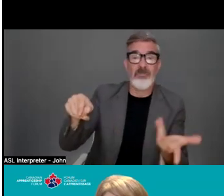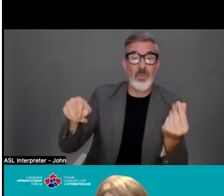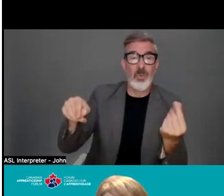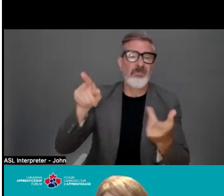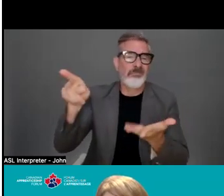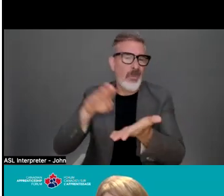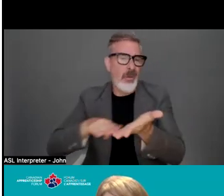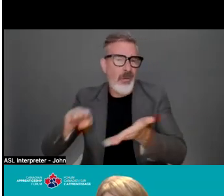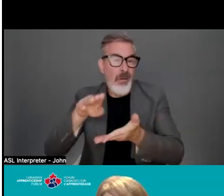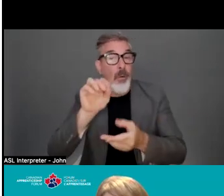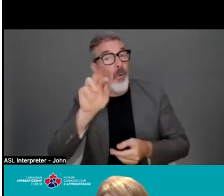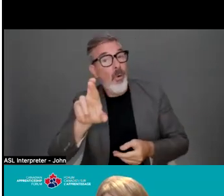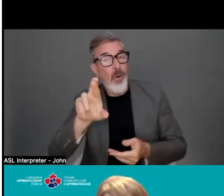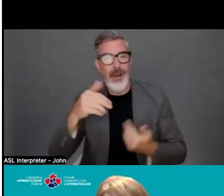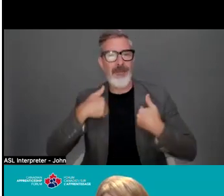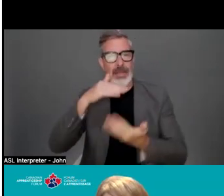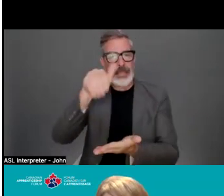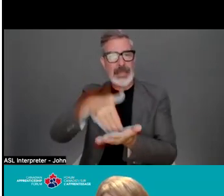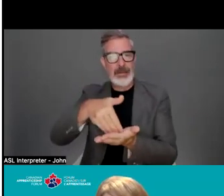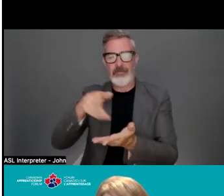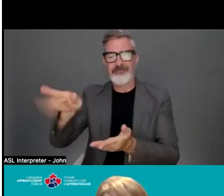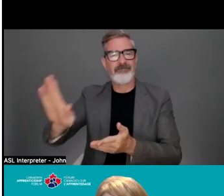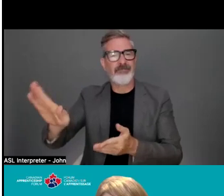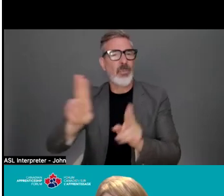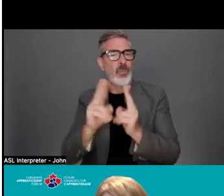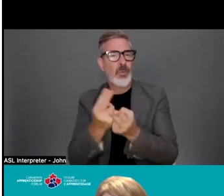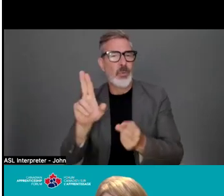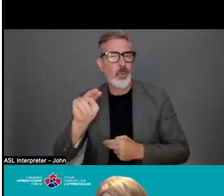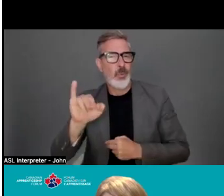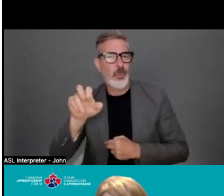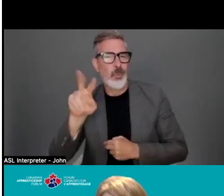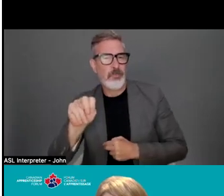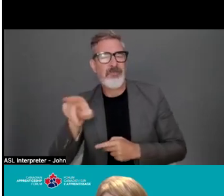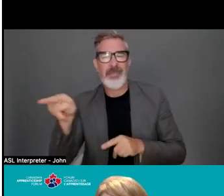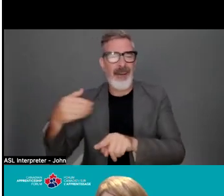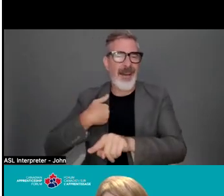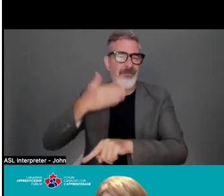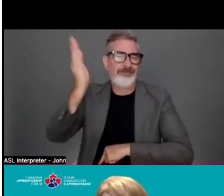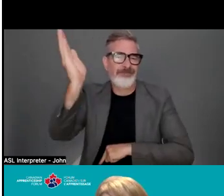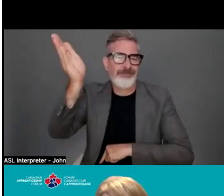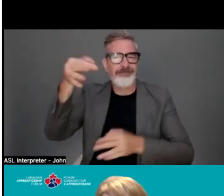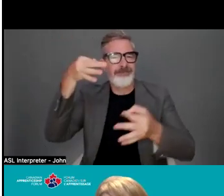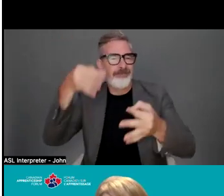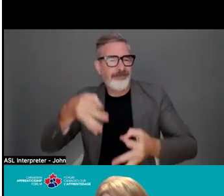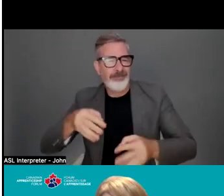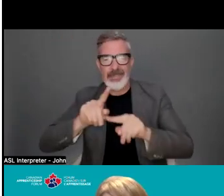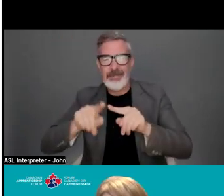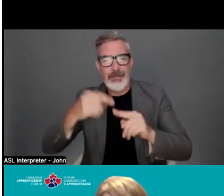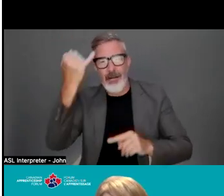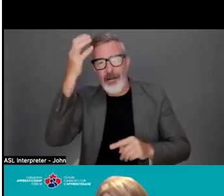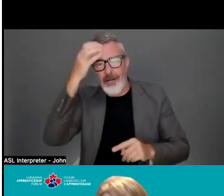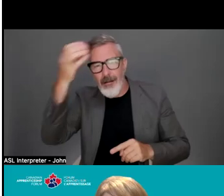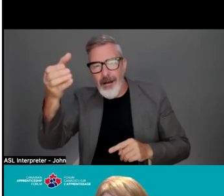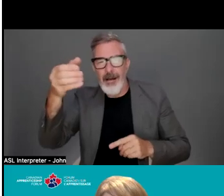where you're learning with your peers and you're learning theoretical concepts and getting help with